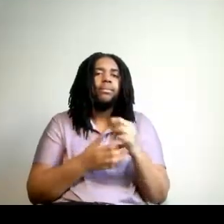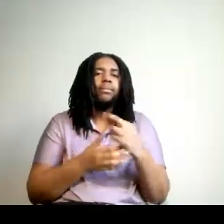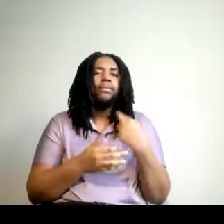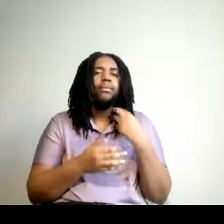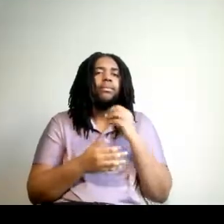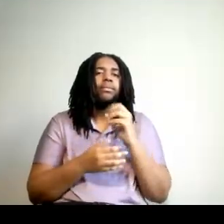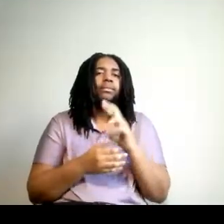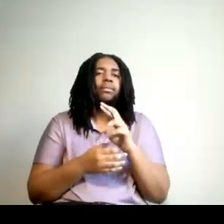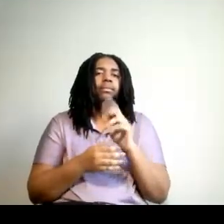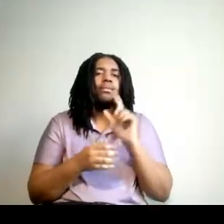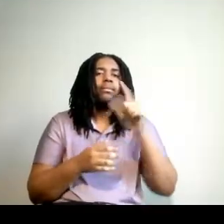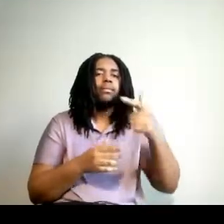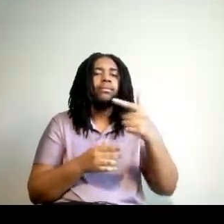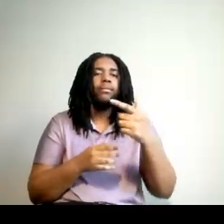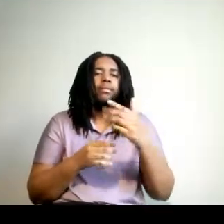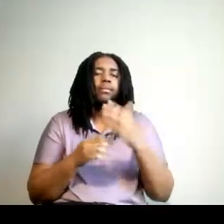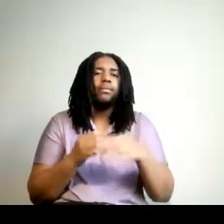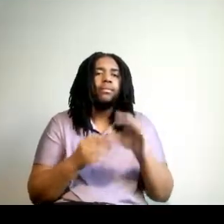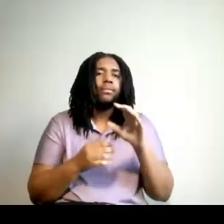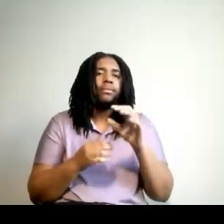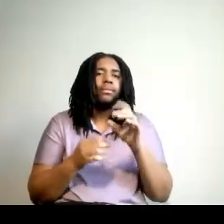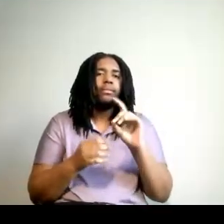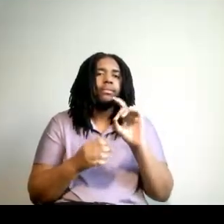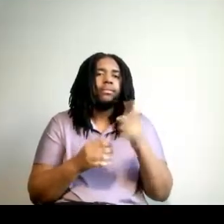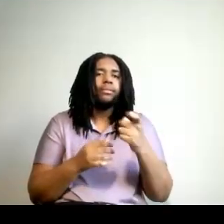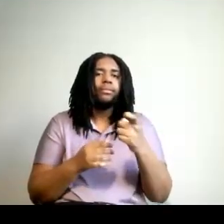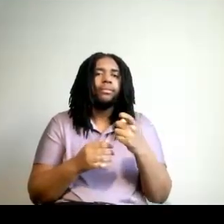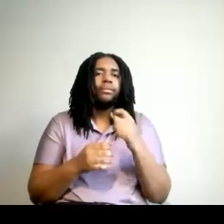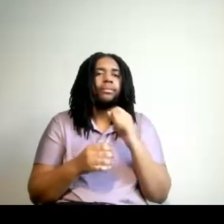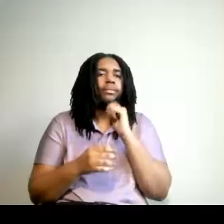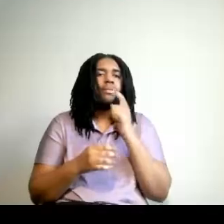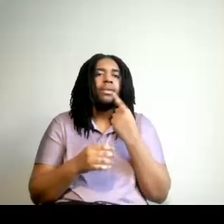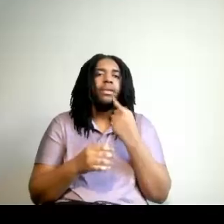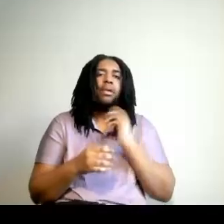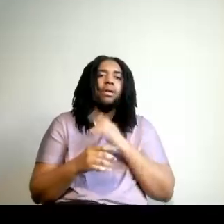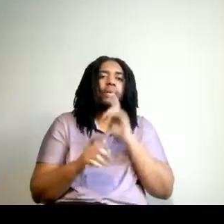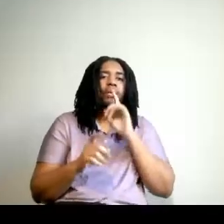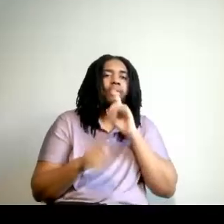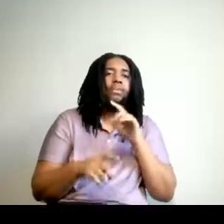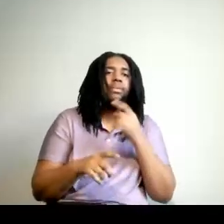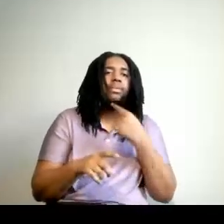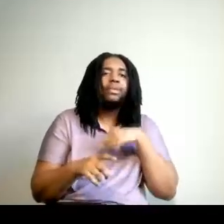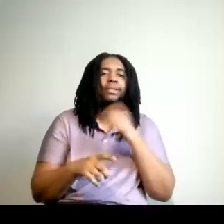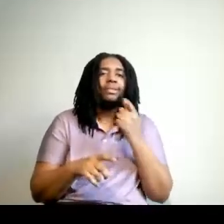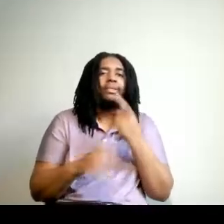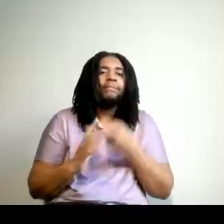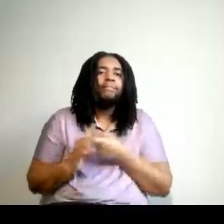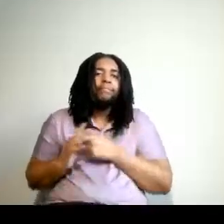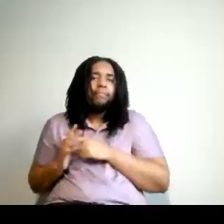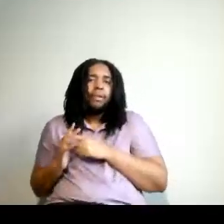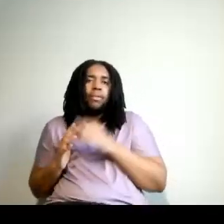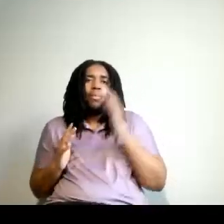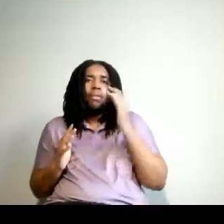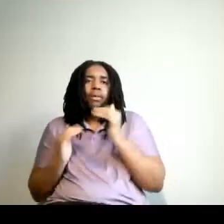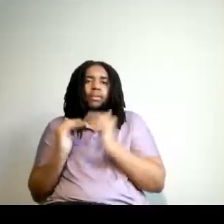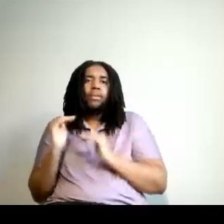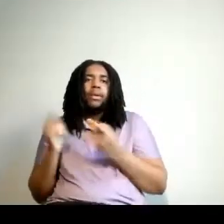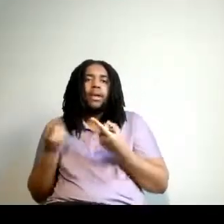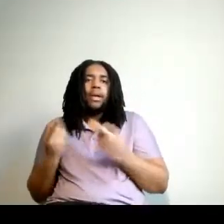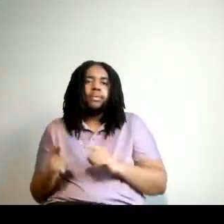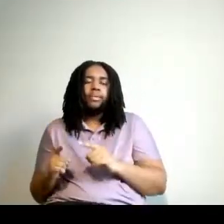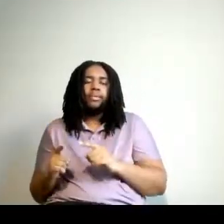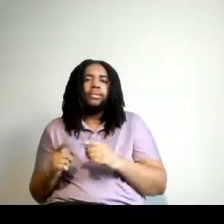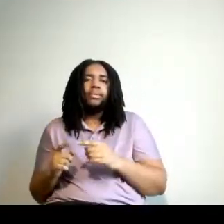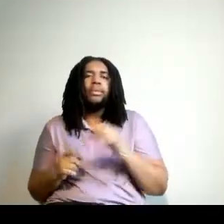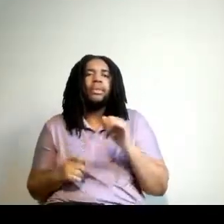not enough just to respond to those outcomes. We need to understand why these disparities are happening in the first place, and that's where